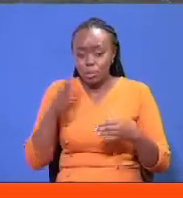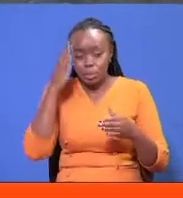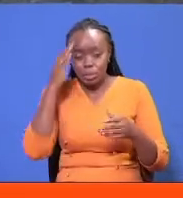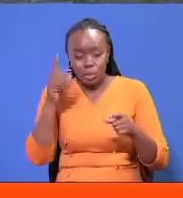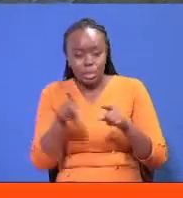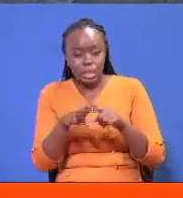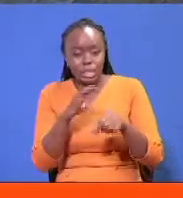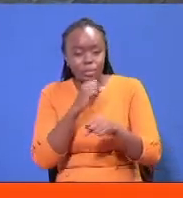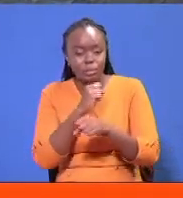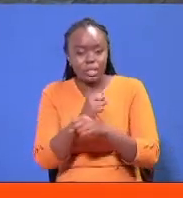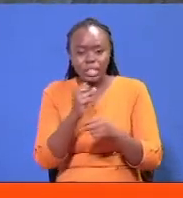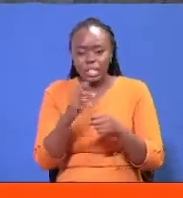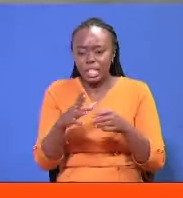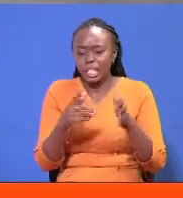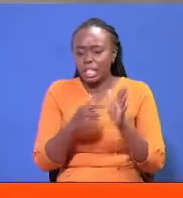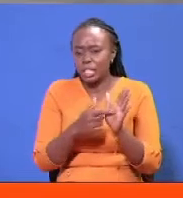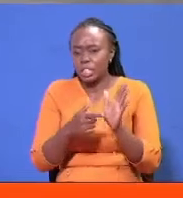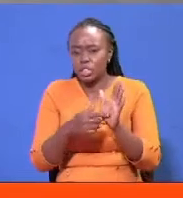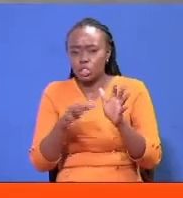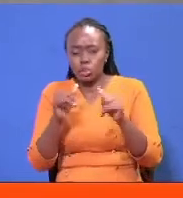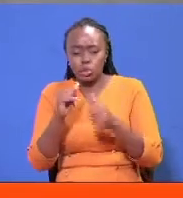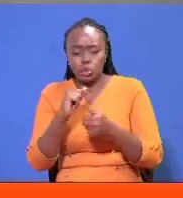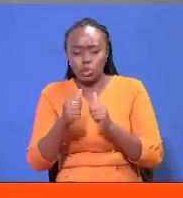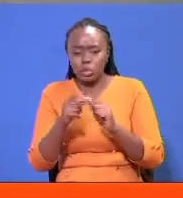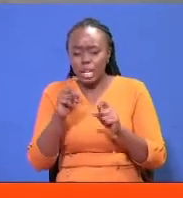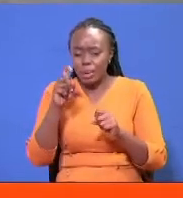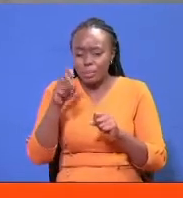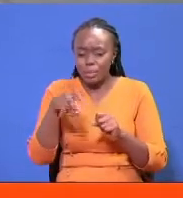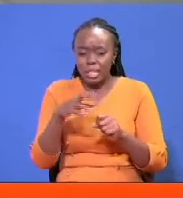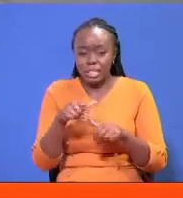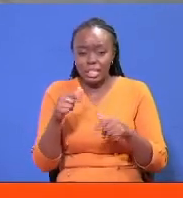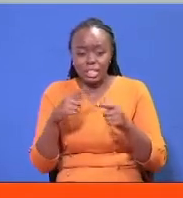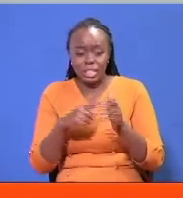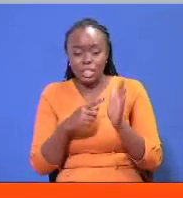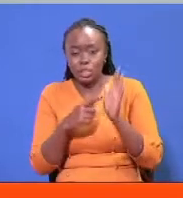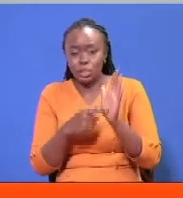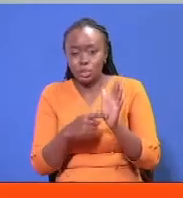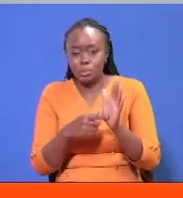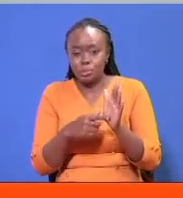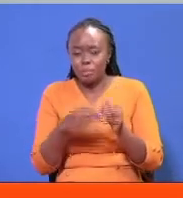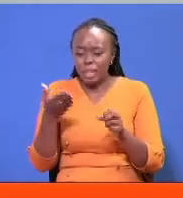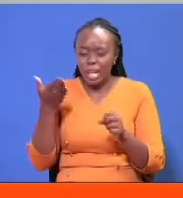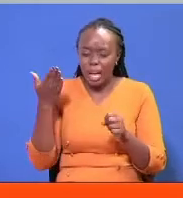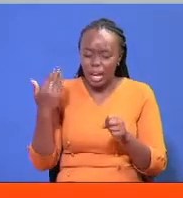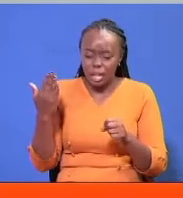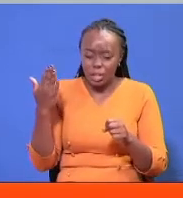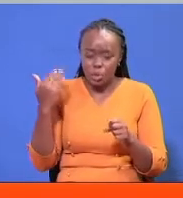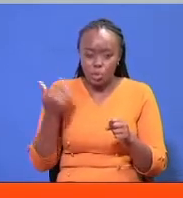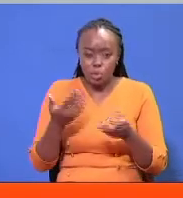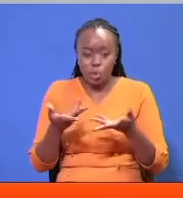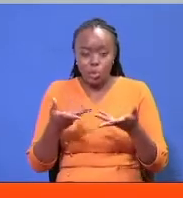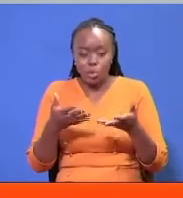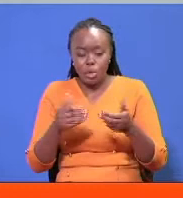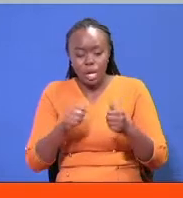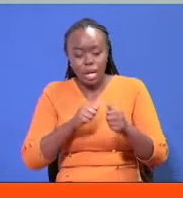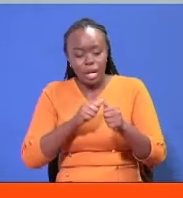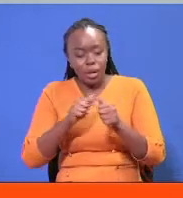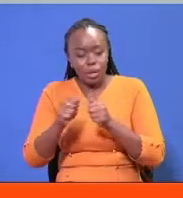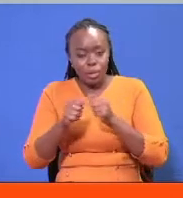been greatly interfered with, hence the need for legislation. Back then, as drone operators, we